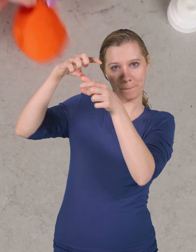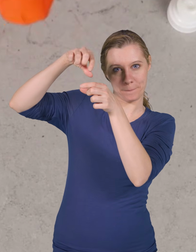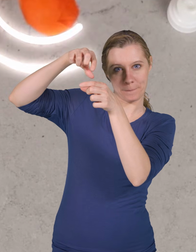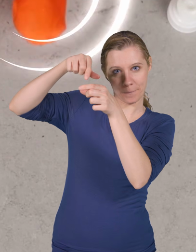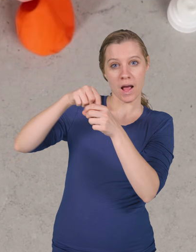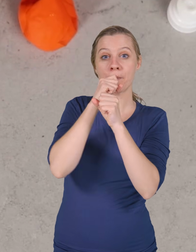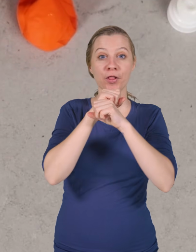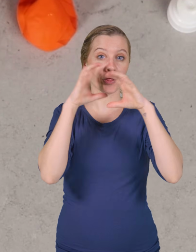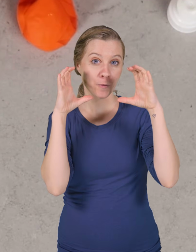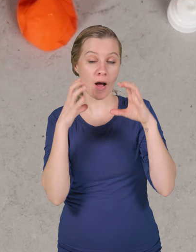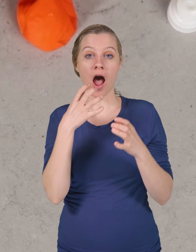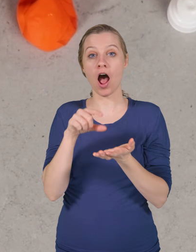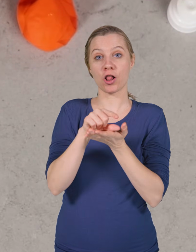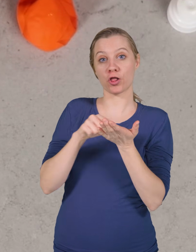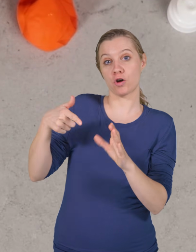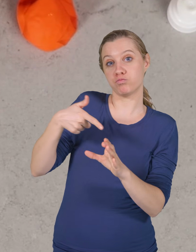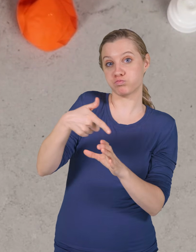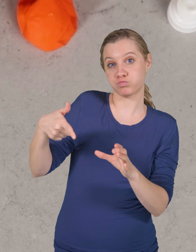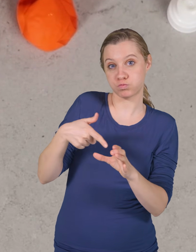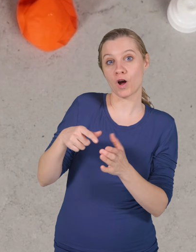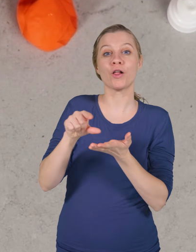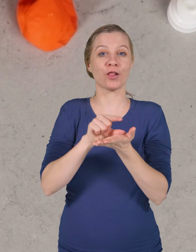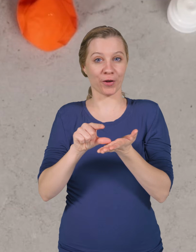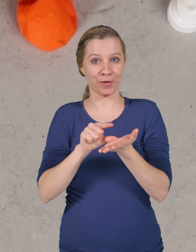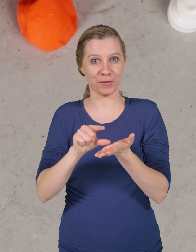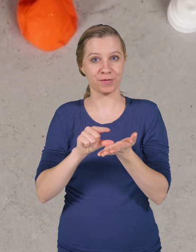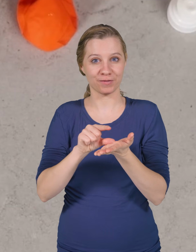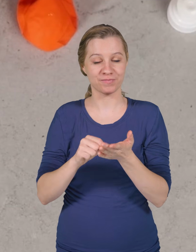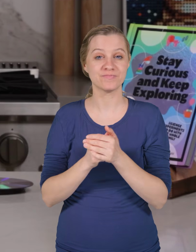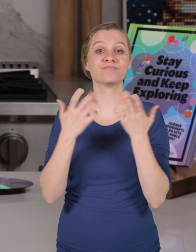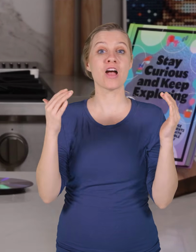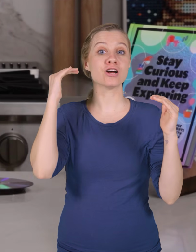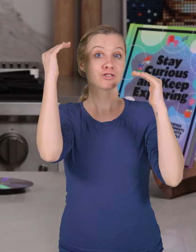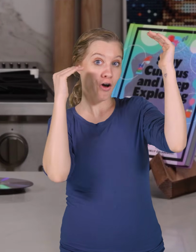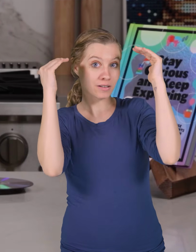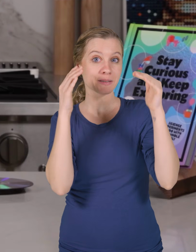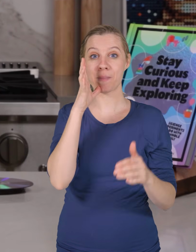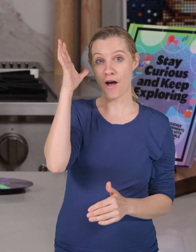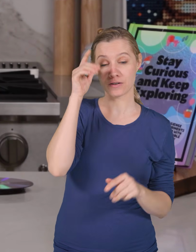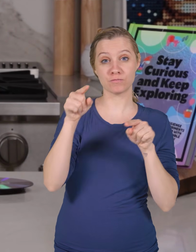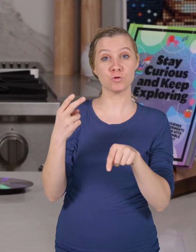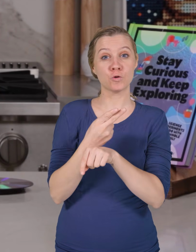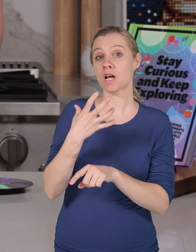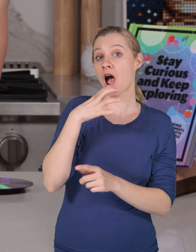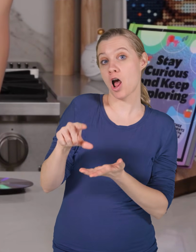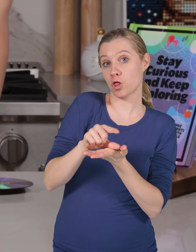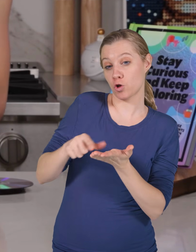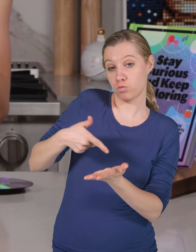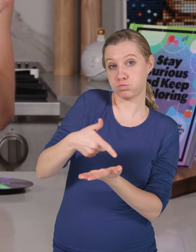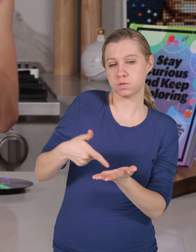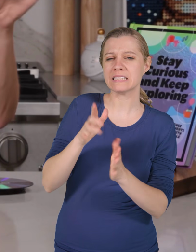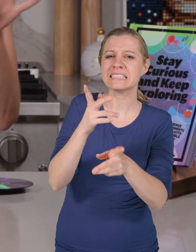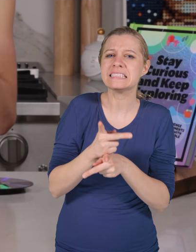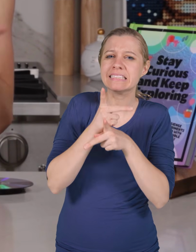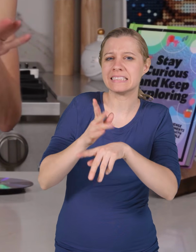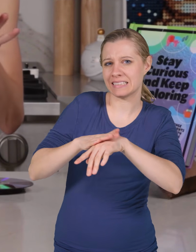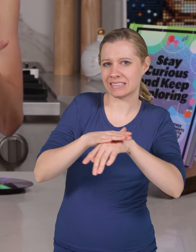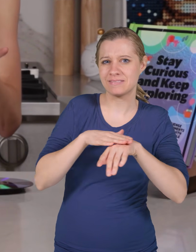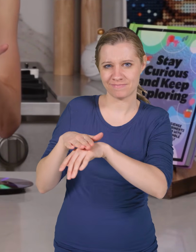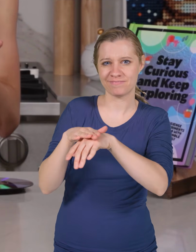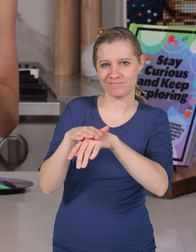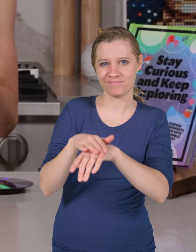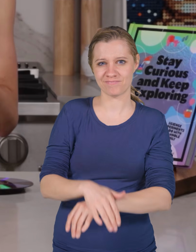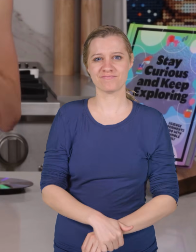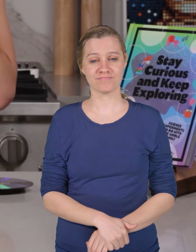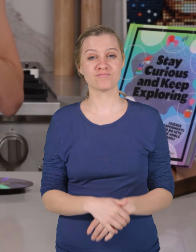caps, balloons, and a hot glue gun and glue. Now, adults and parents, because we're using a hot glue gun, just